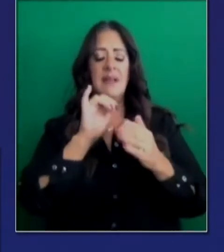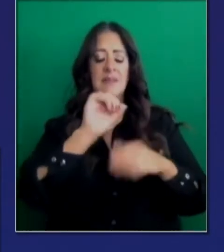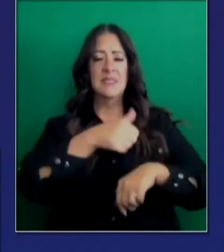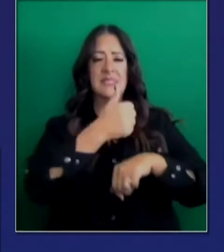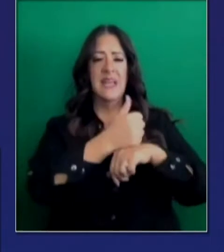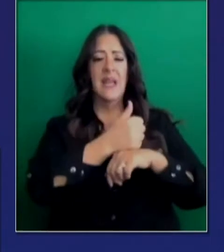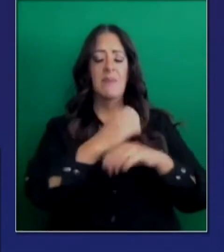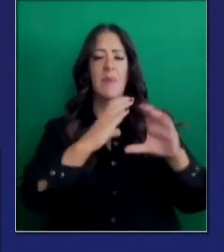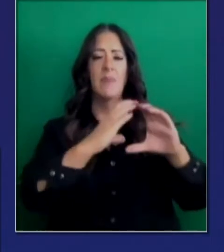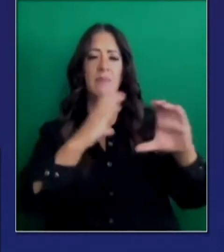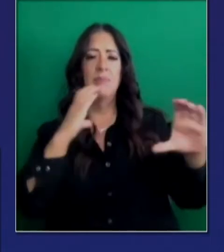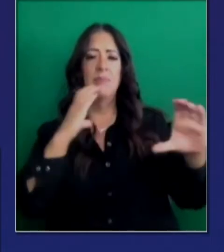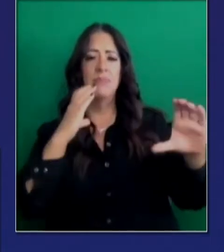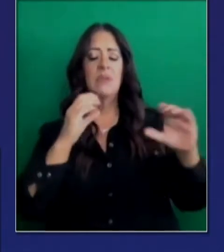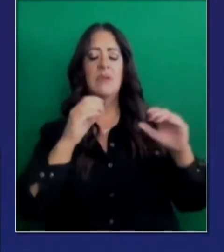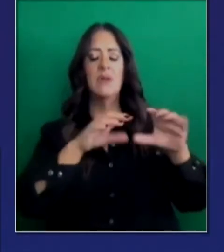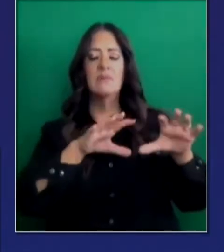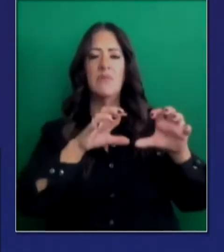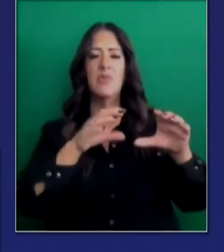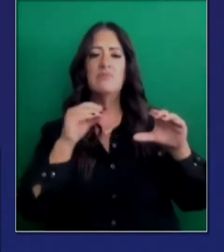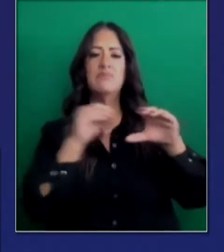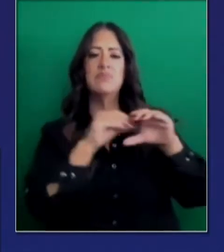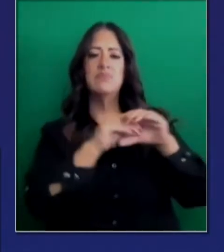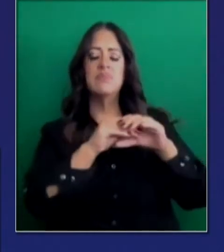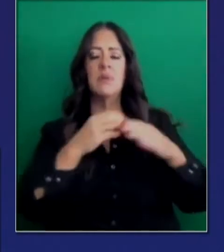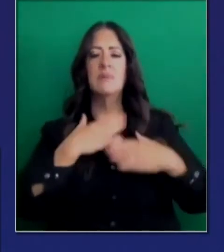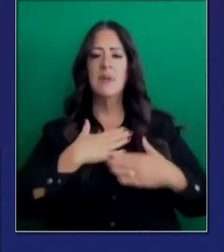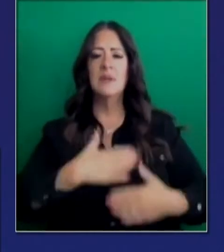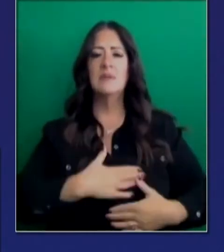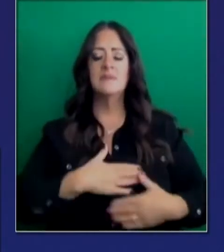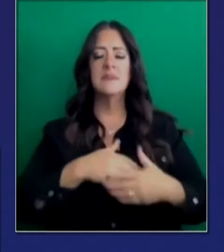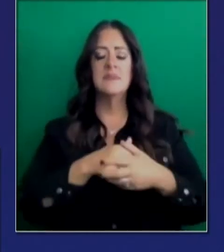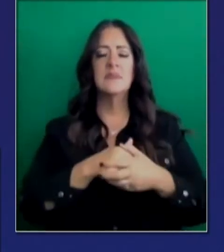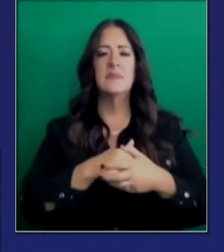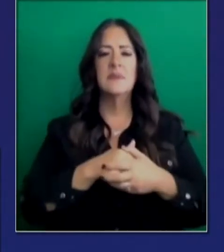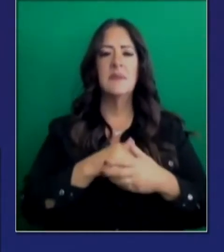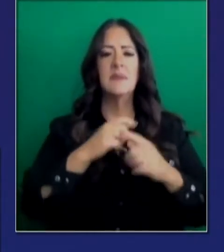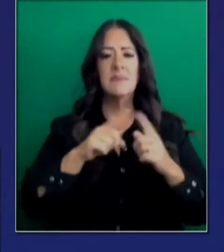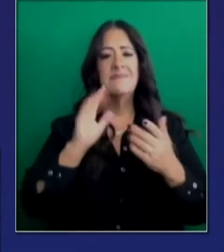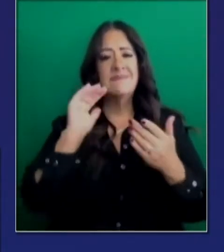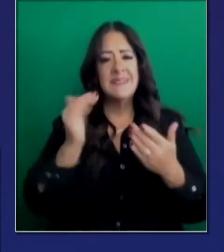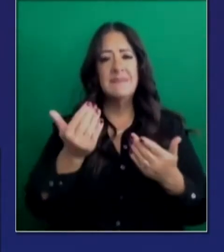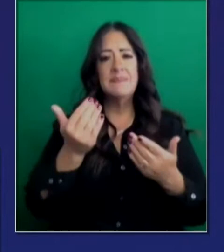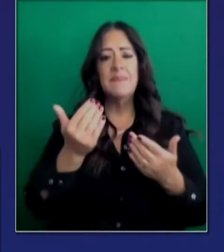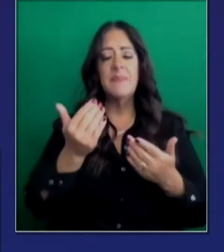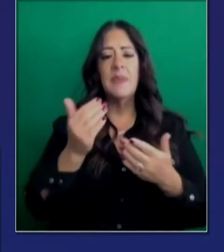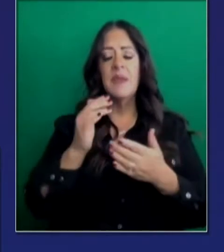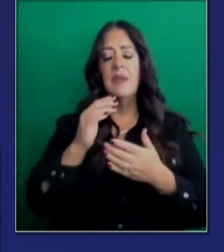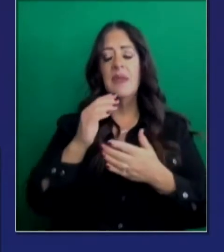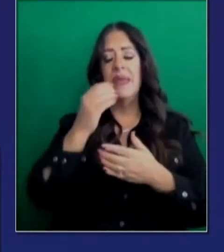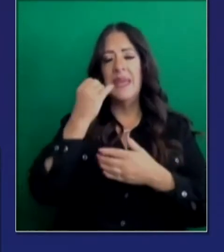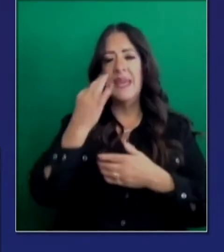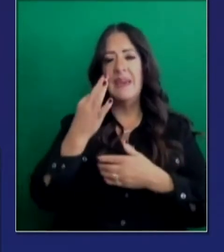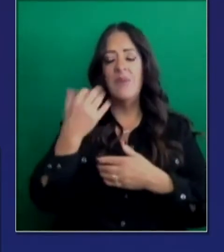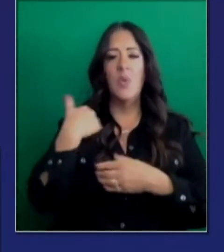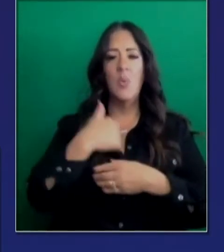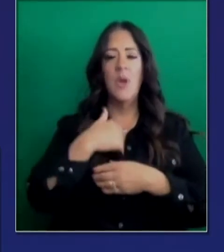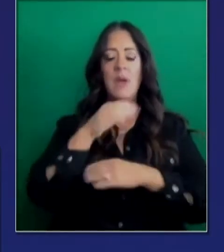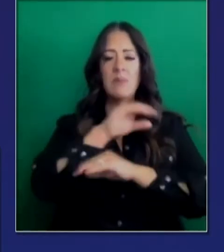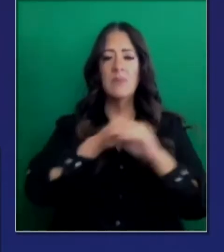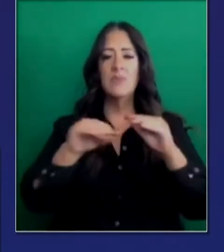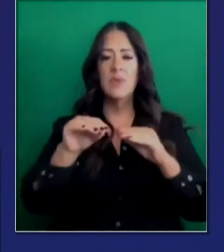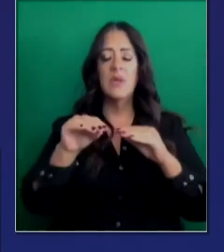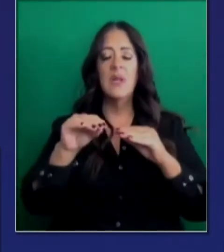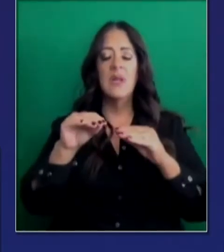indulgent, meaning a bit hyperbolic. Now it appears more prescient in the context of the reposition of these mobile morgues has